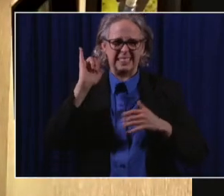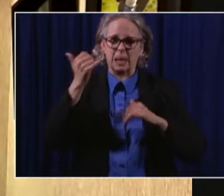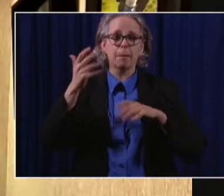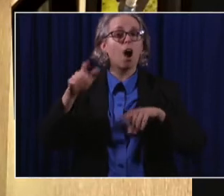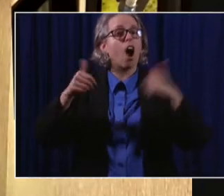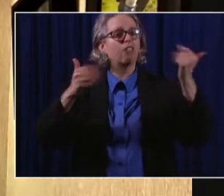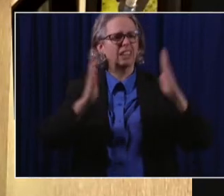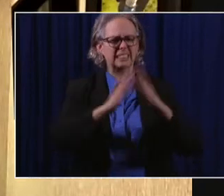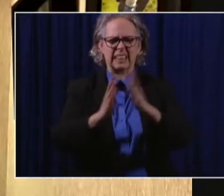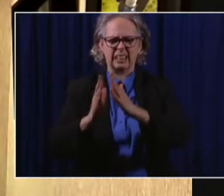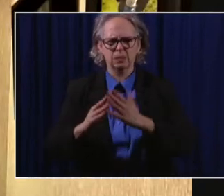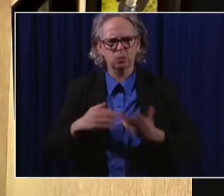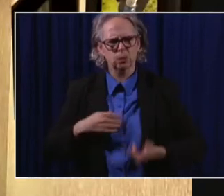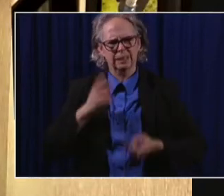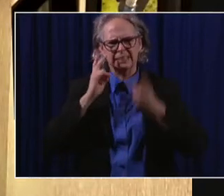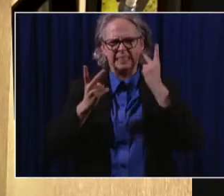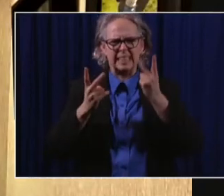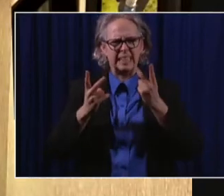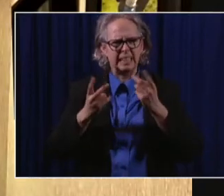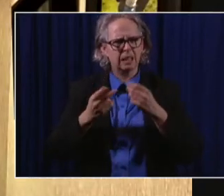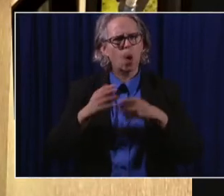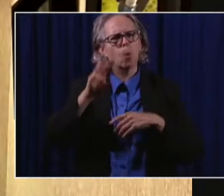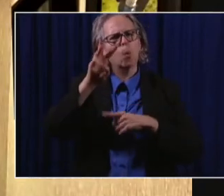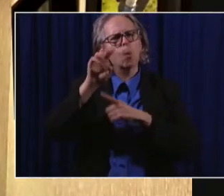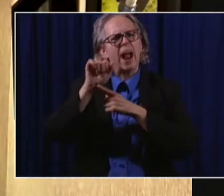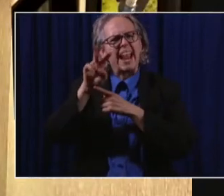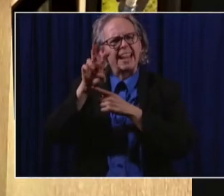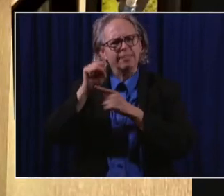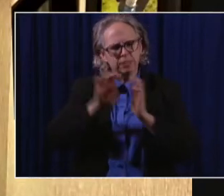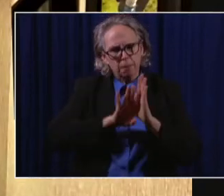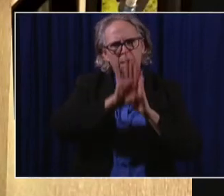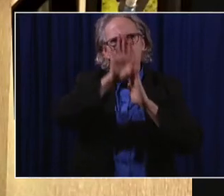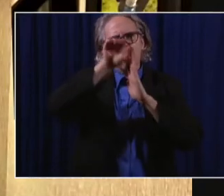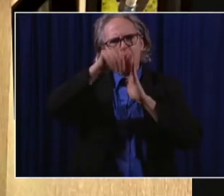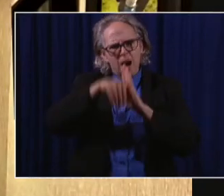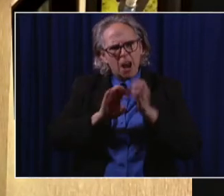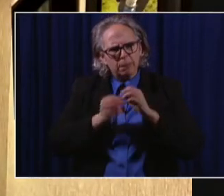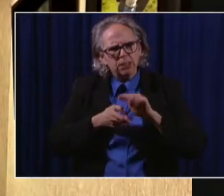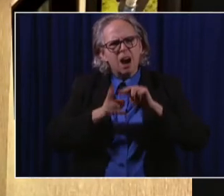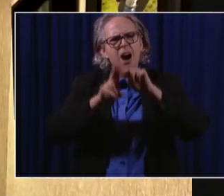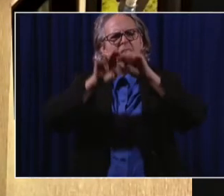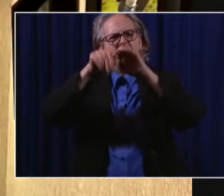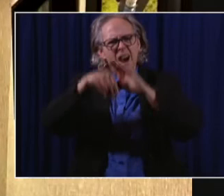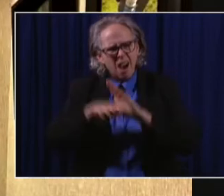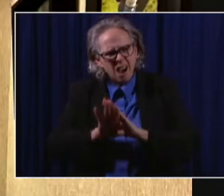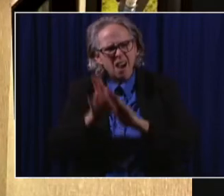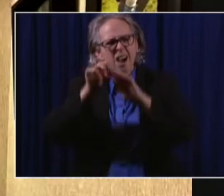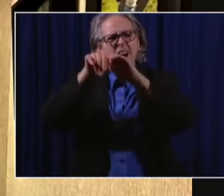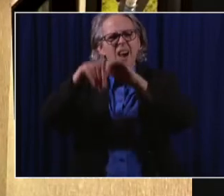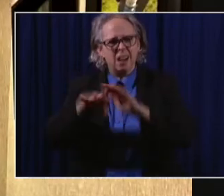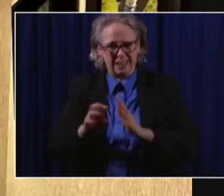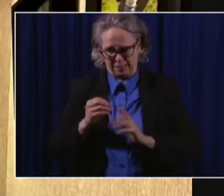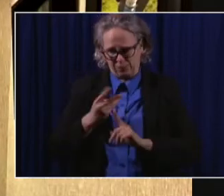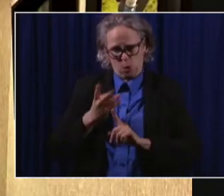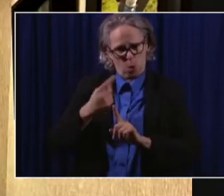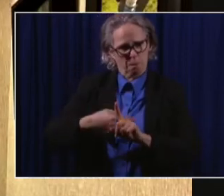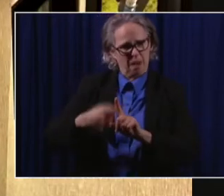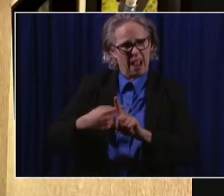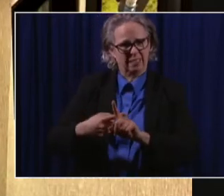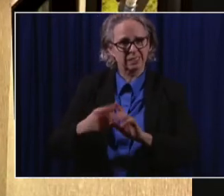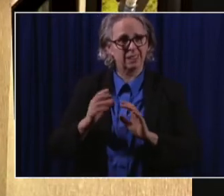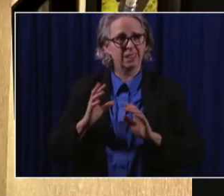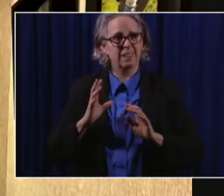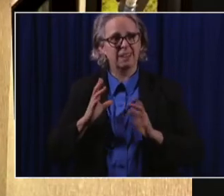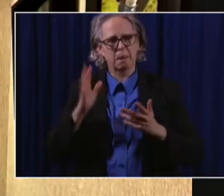of increasing concern come and go, and we've had a couple good months where we were averaging about 50 calls a